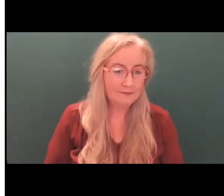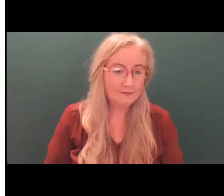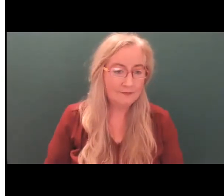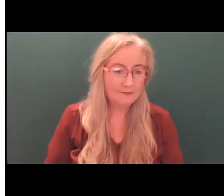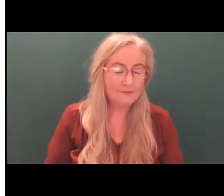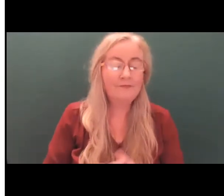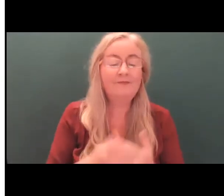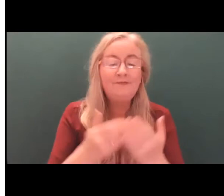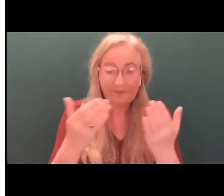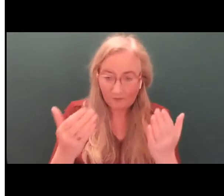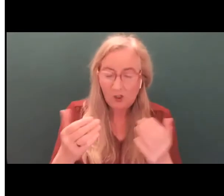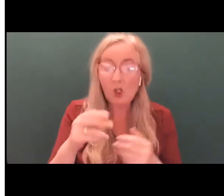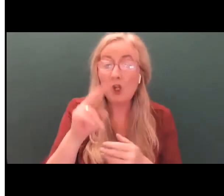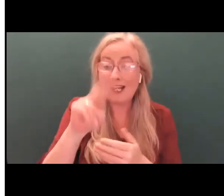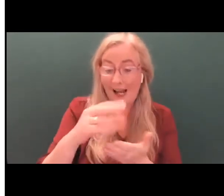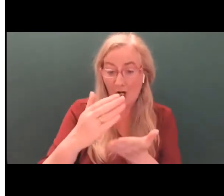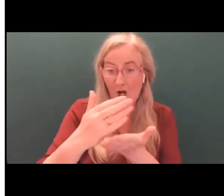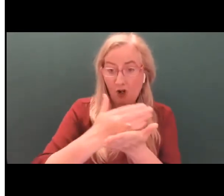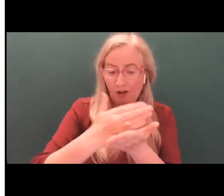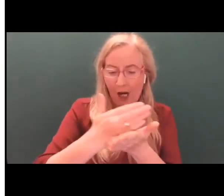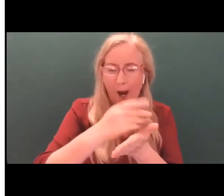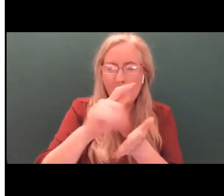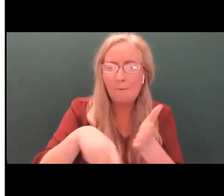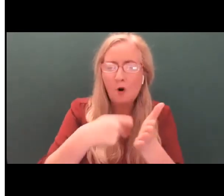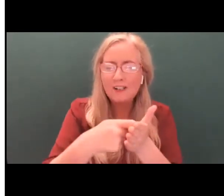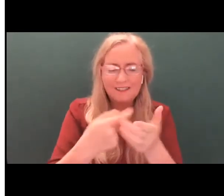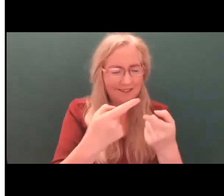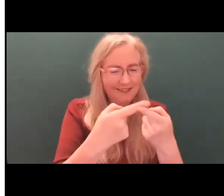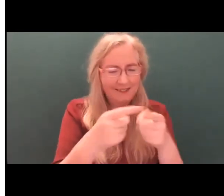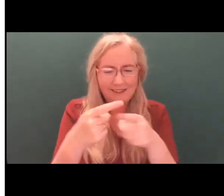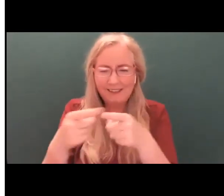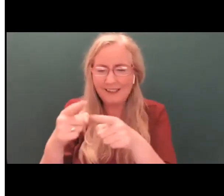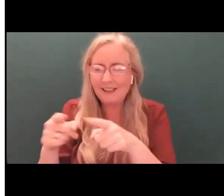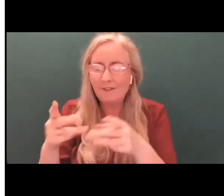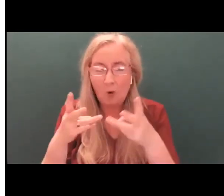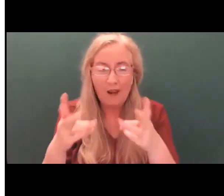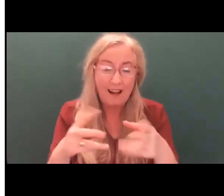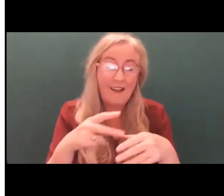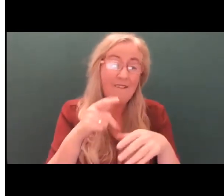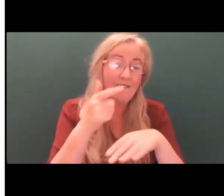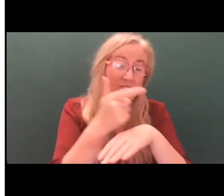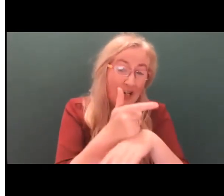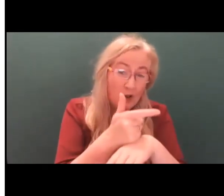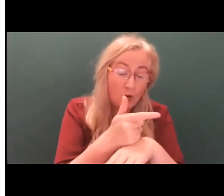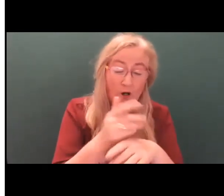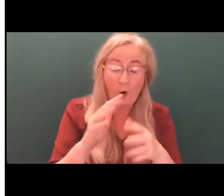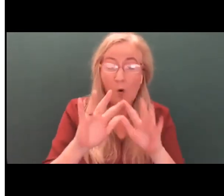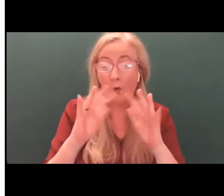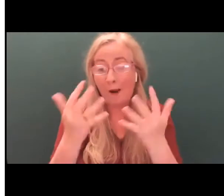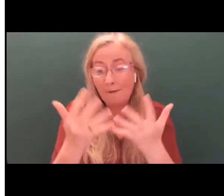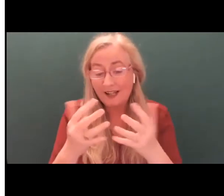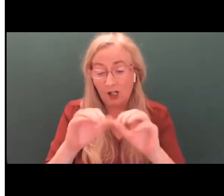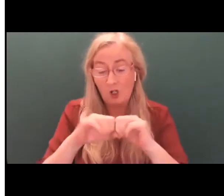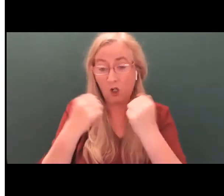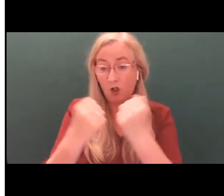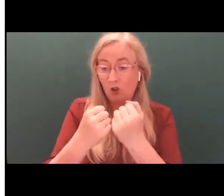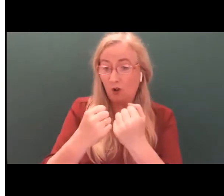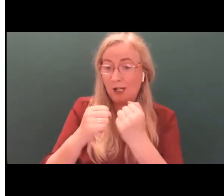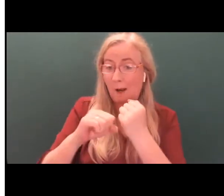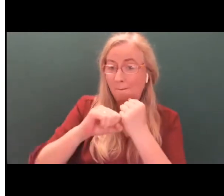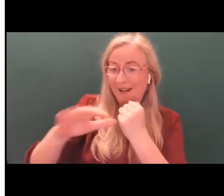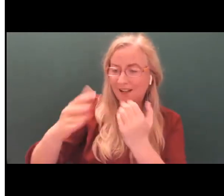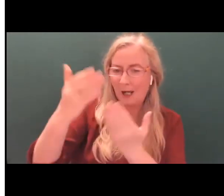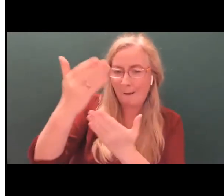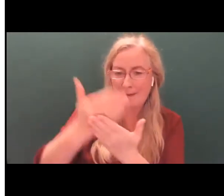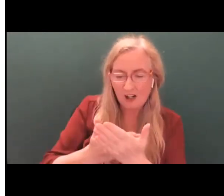So you can share your project in most formats. For videos, websites, social media pages, the URL